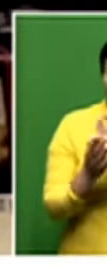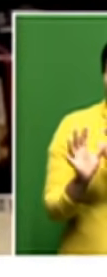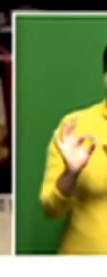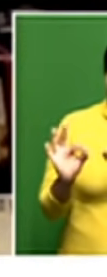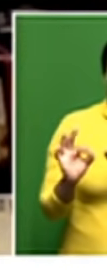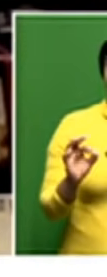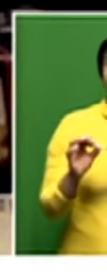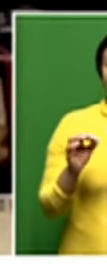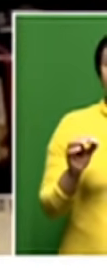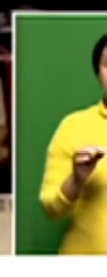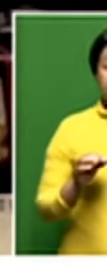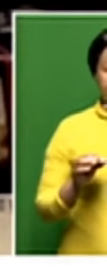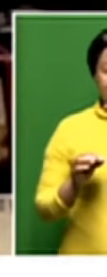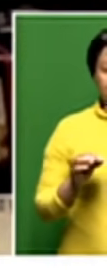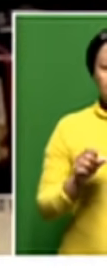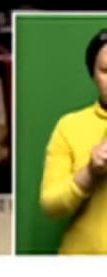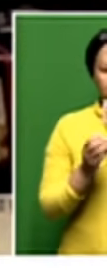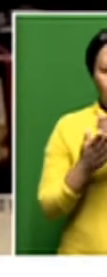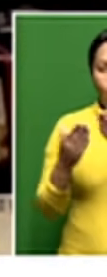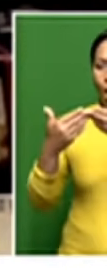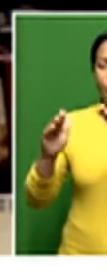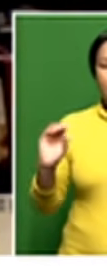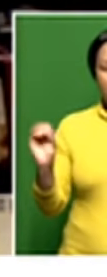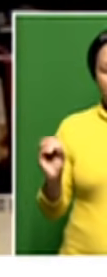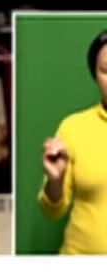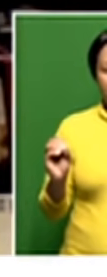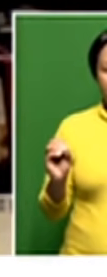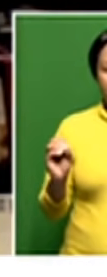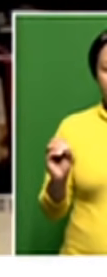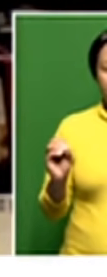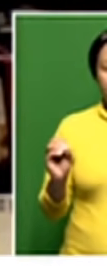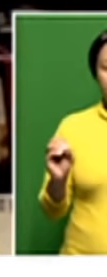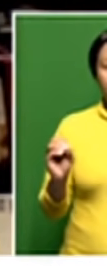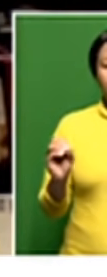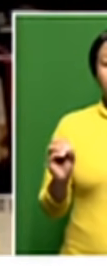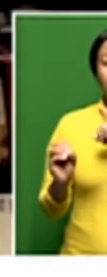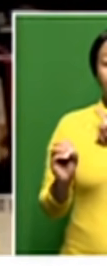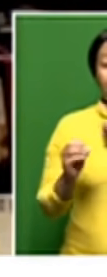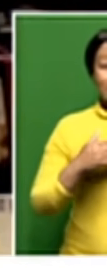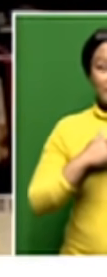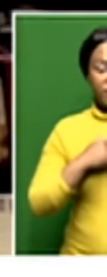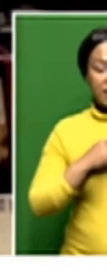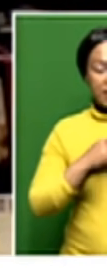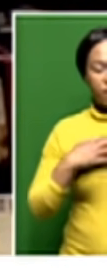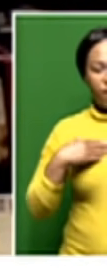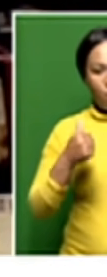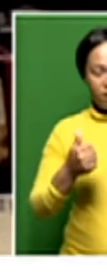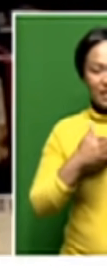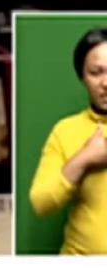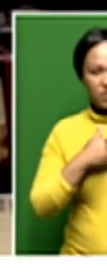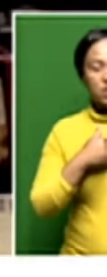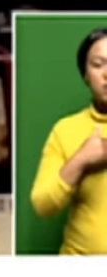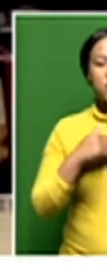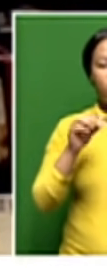packet of biscuits you are picking up has not been opened, because more than just the safety and health safety on